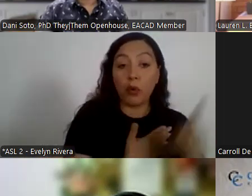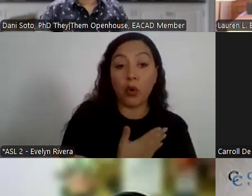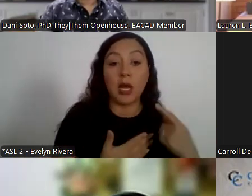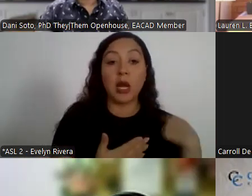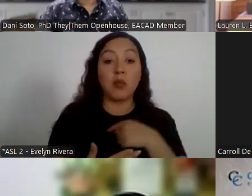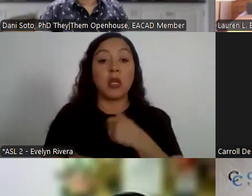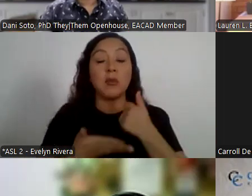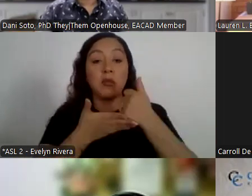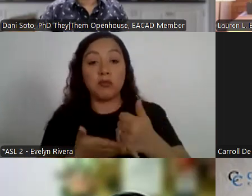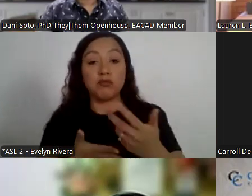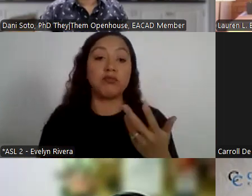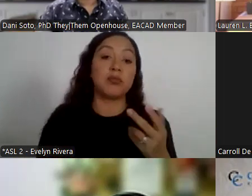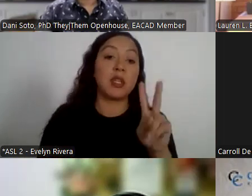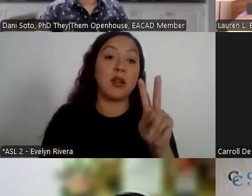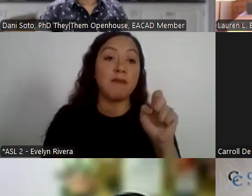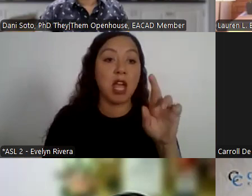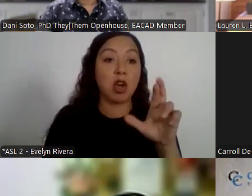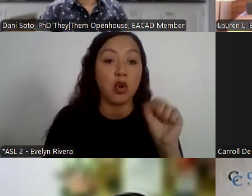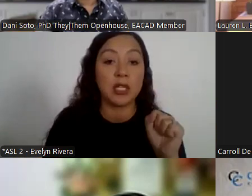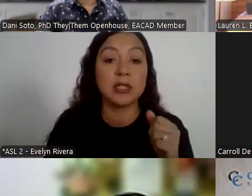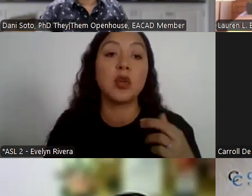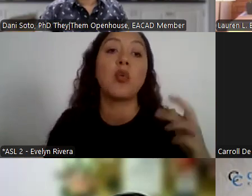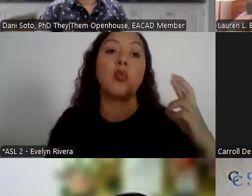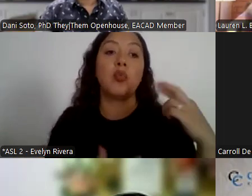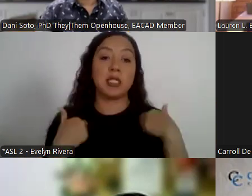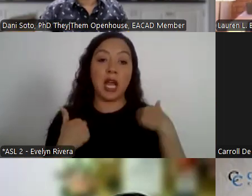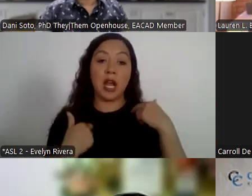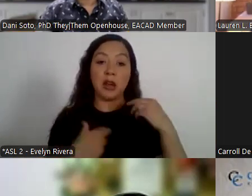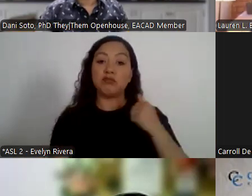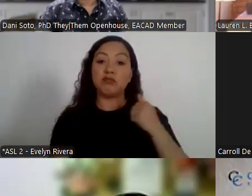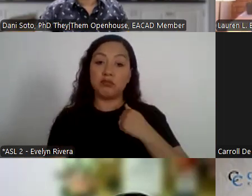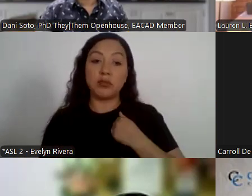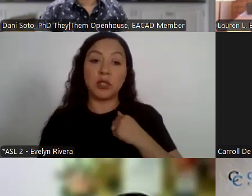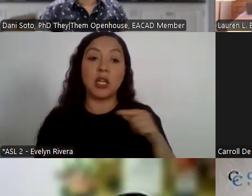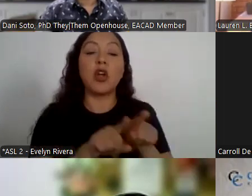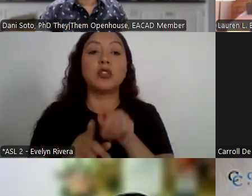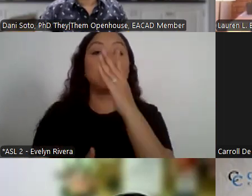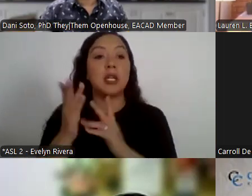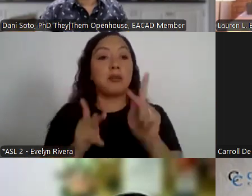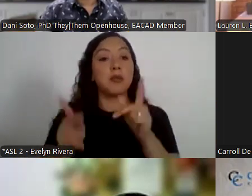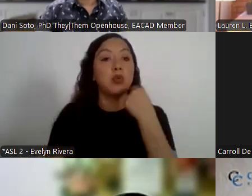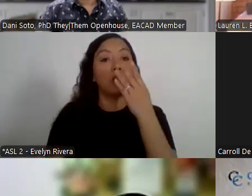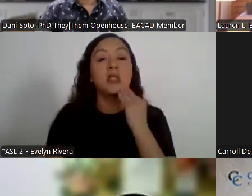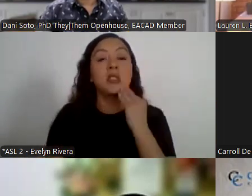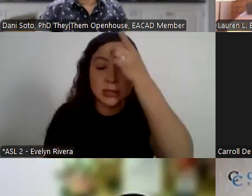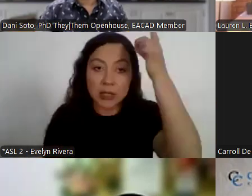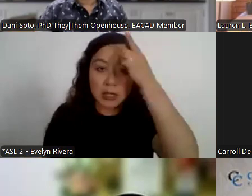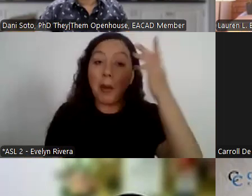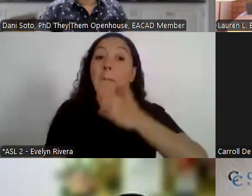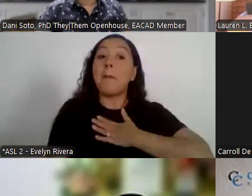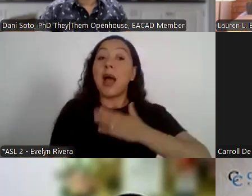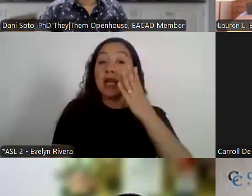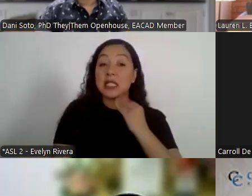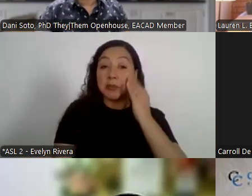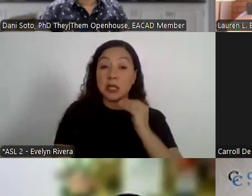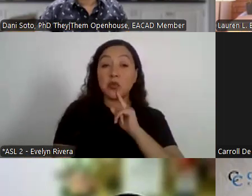or suffer from dementia. So I think that my experience really aligns with the